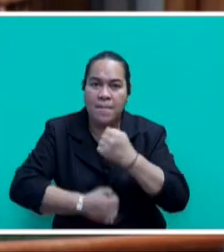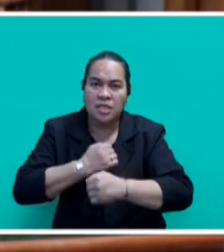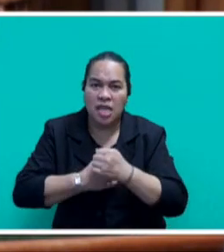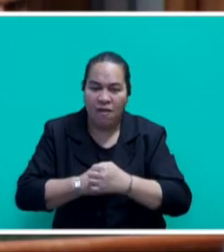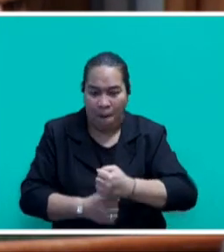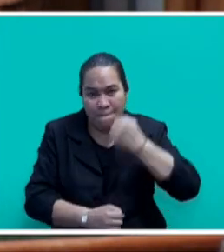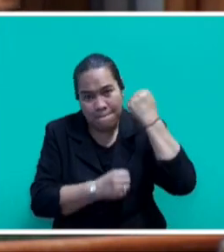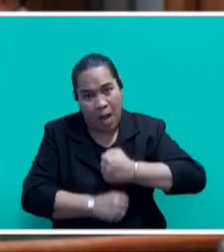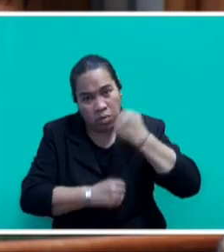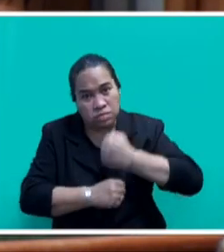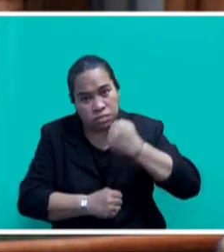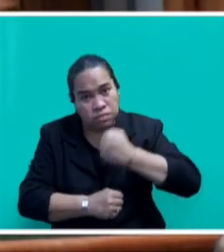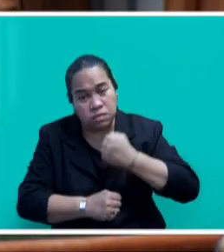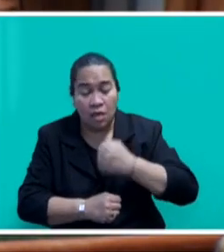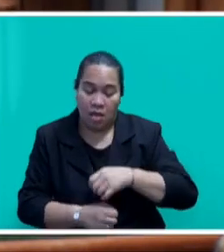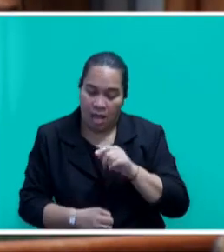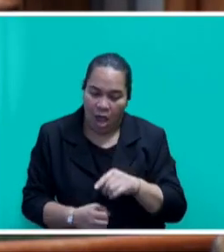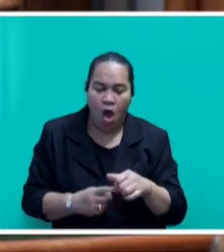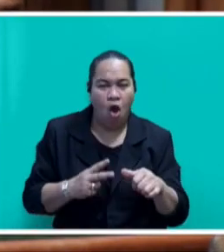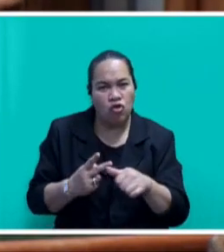and the Angona drying equipment.